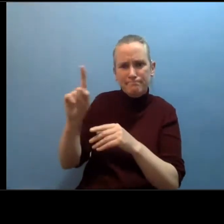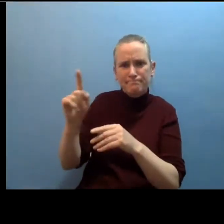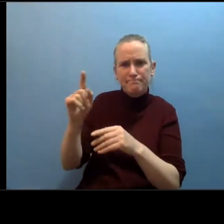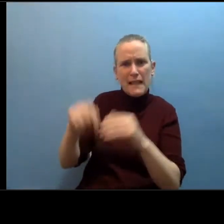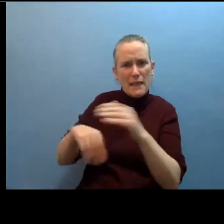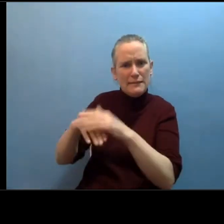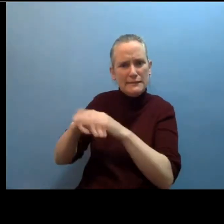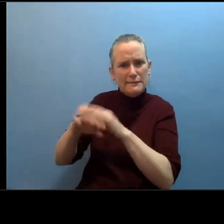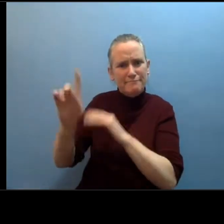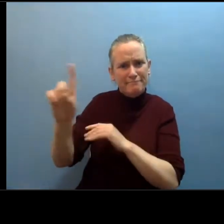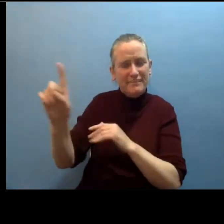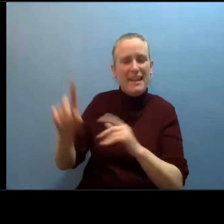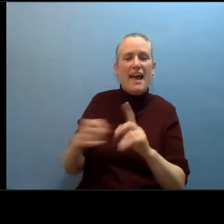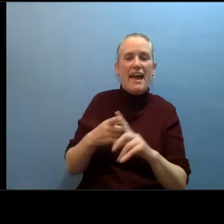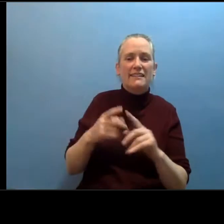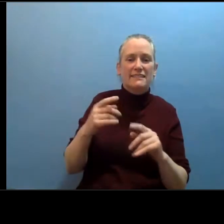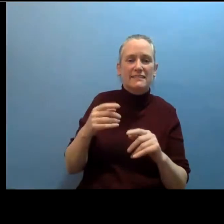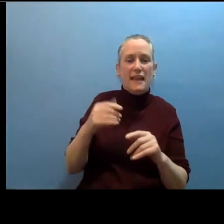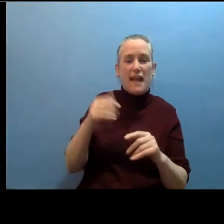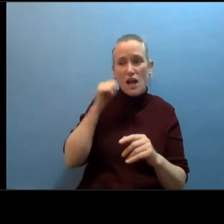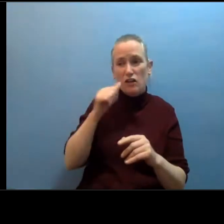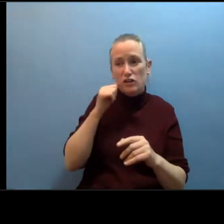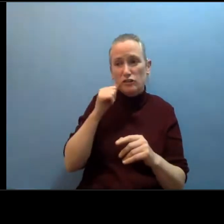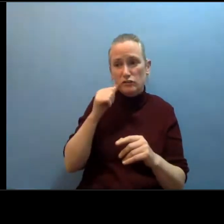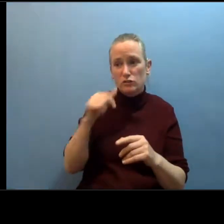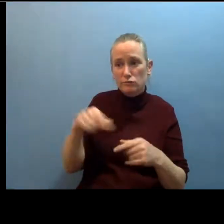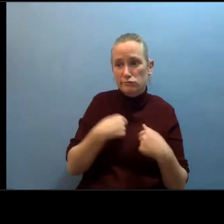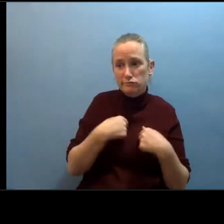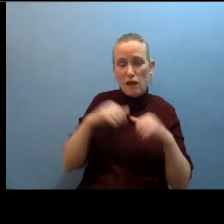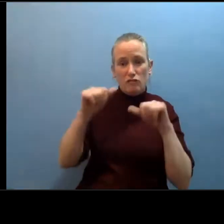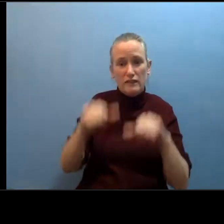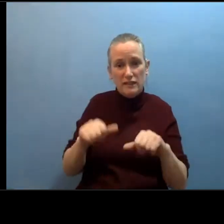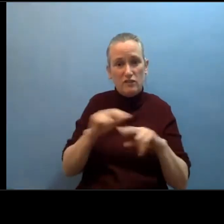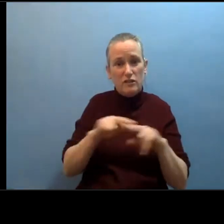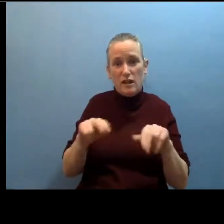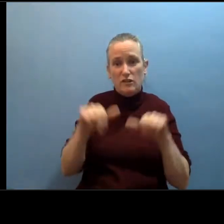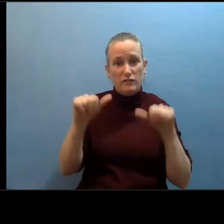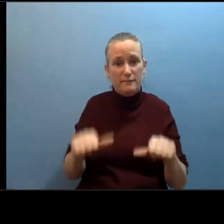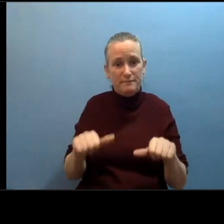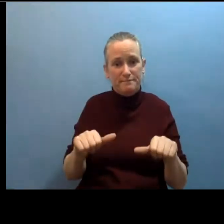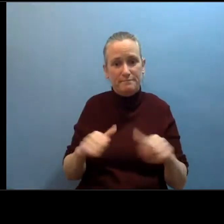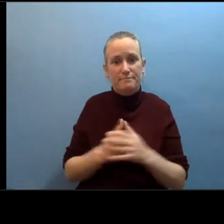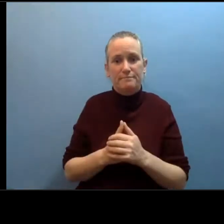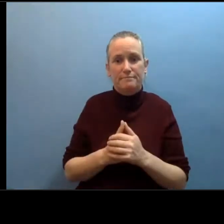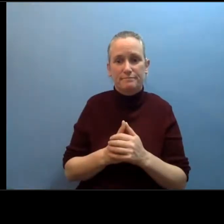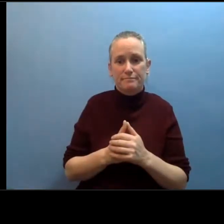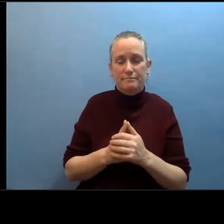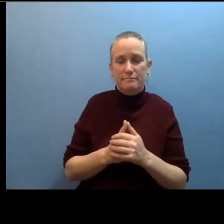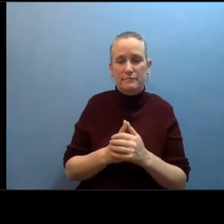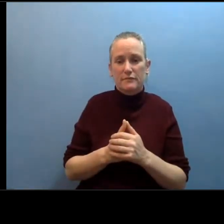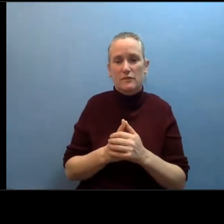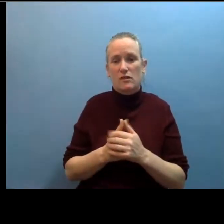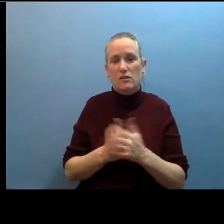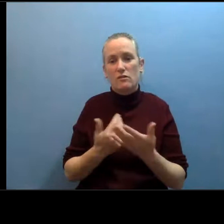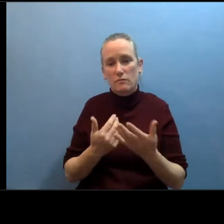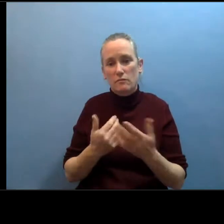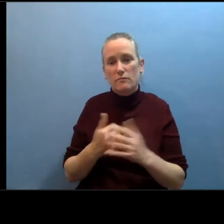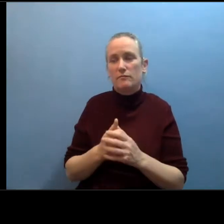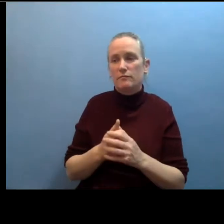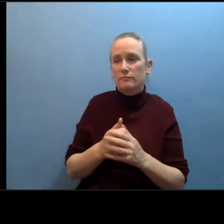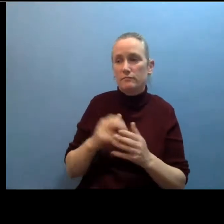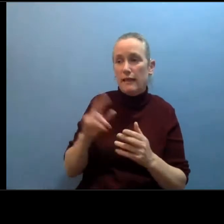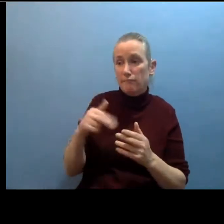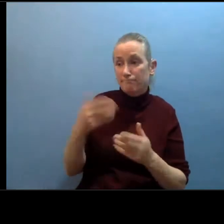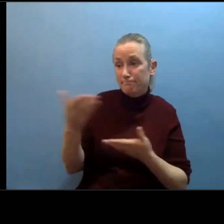the chance to agree or disagree, or you know, where can she maybe can you come to